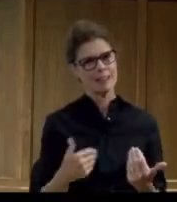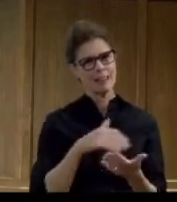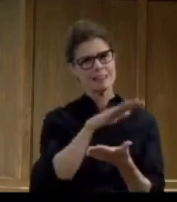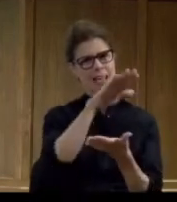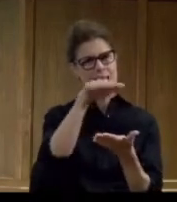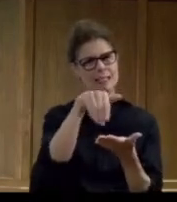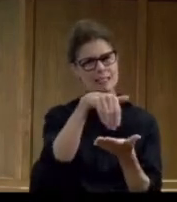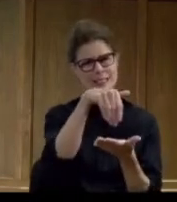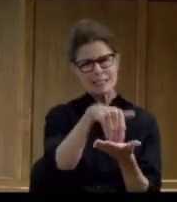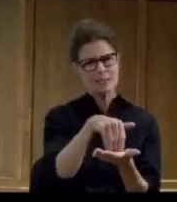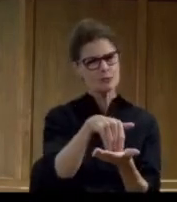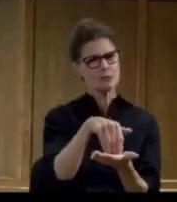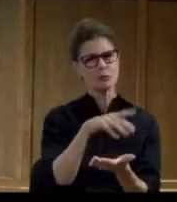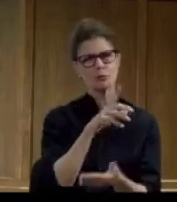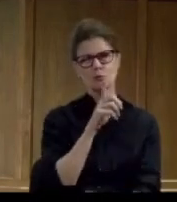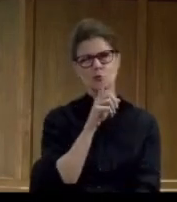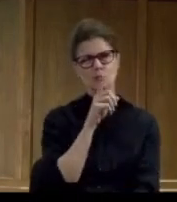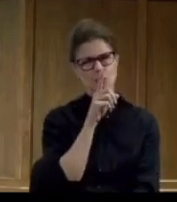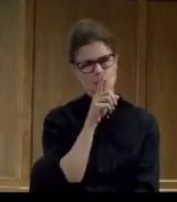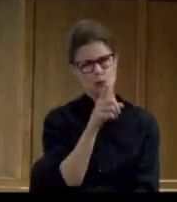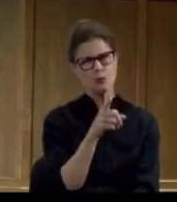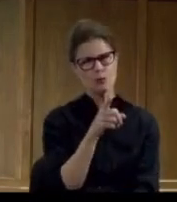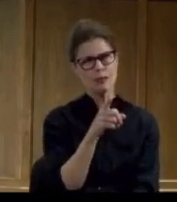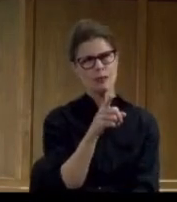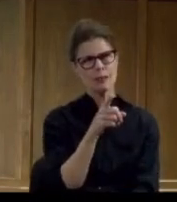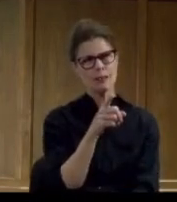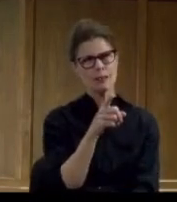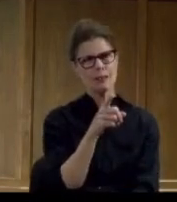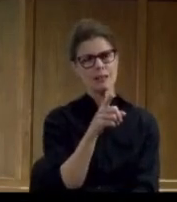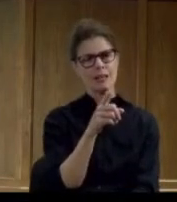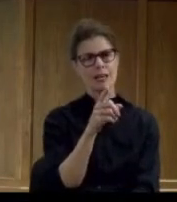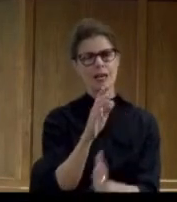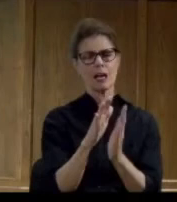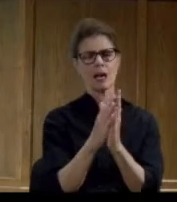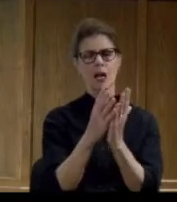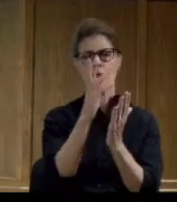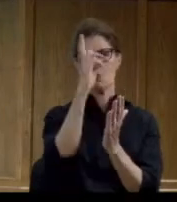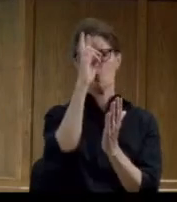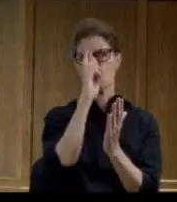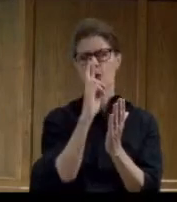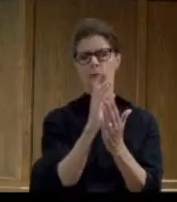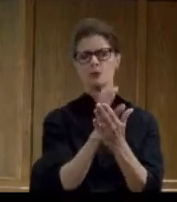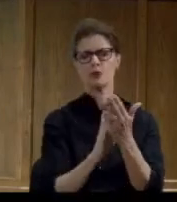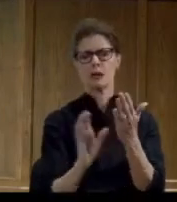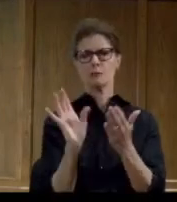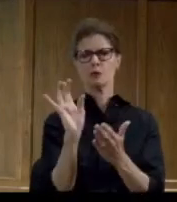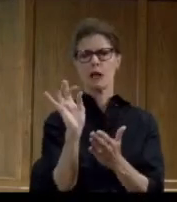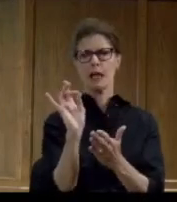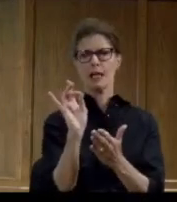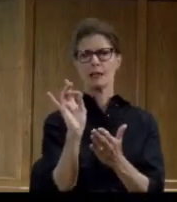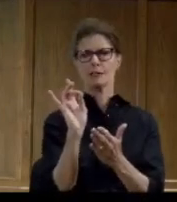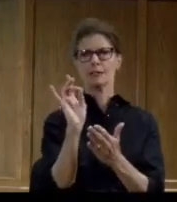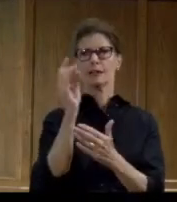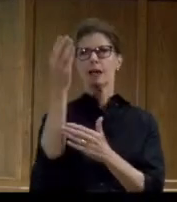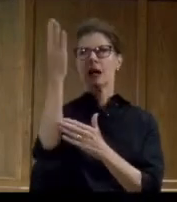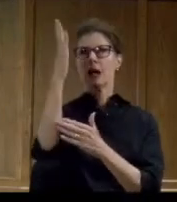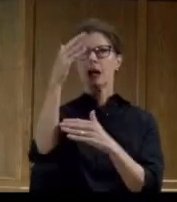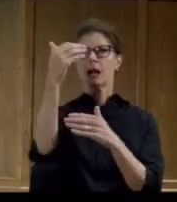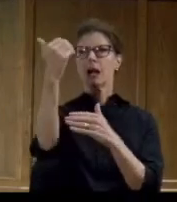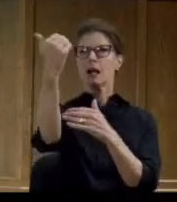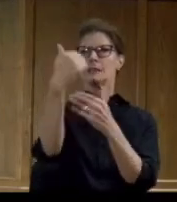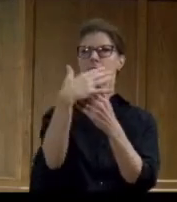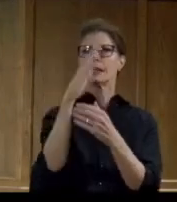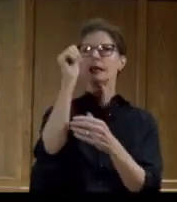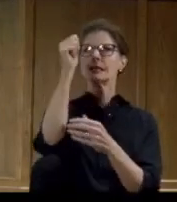Romans chapter 8. God sent his own son in the likeness of sinful flesh to be